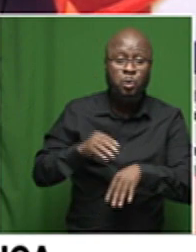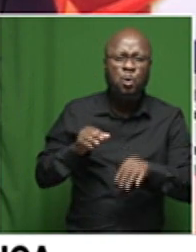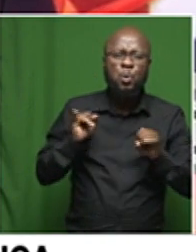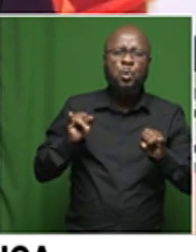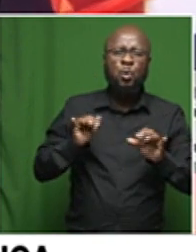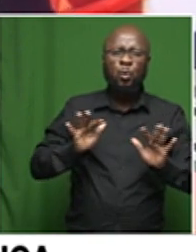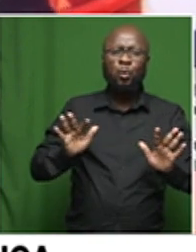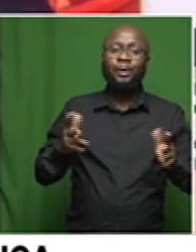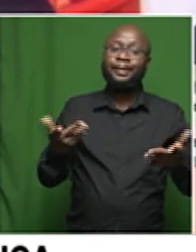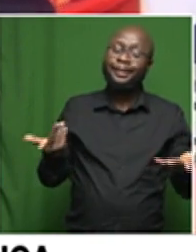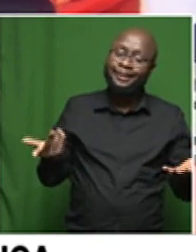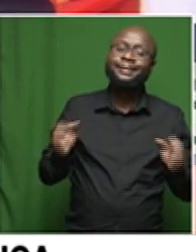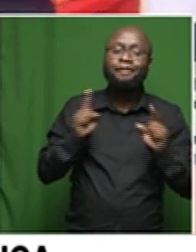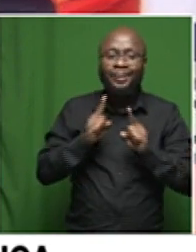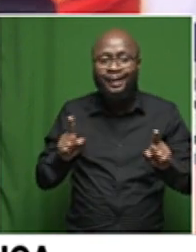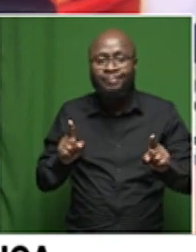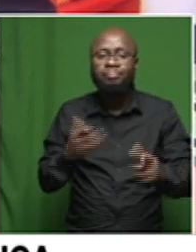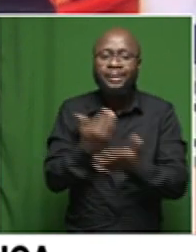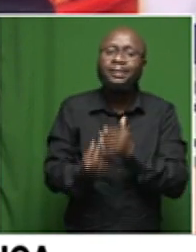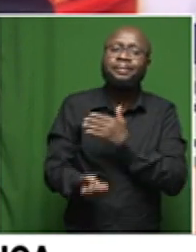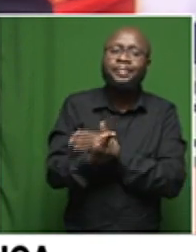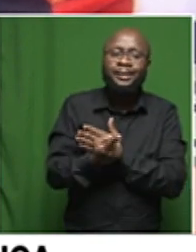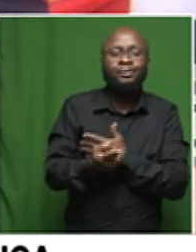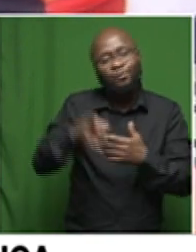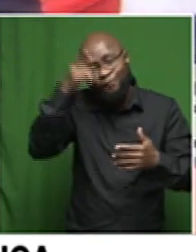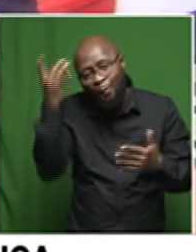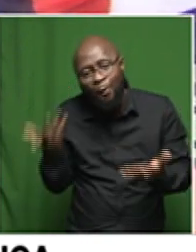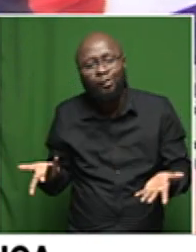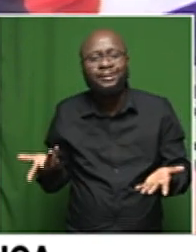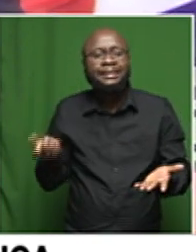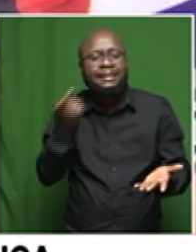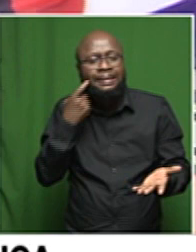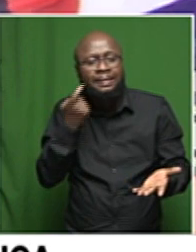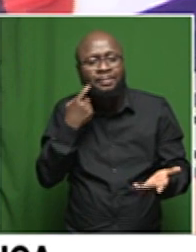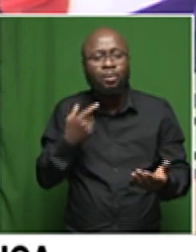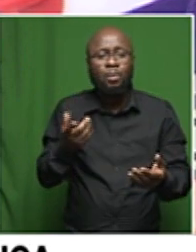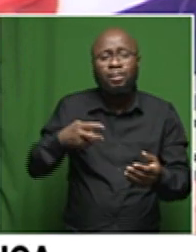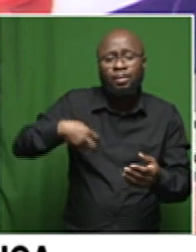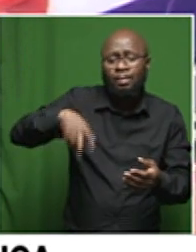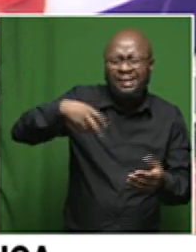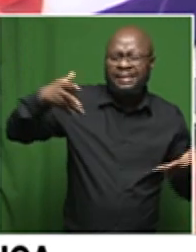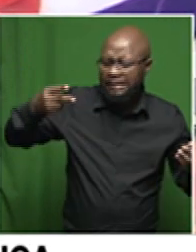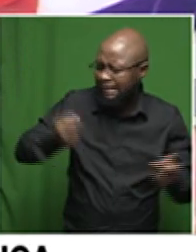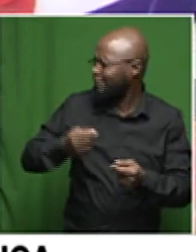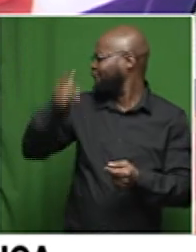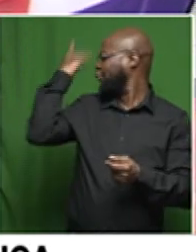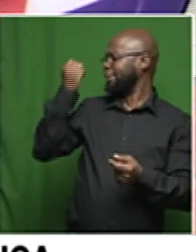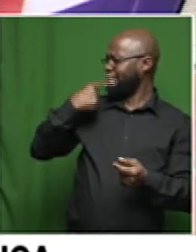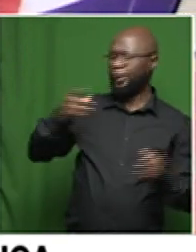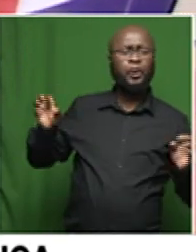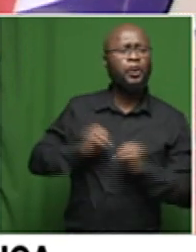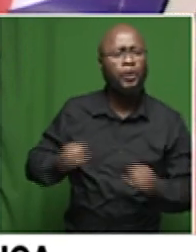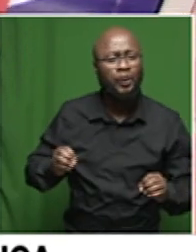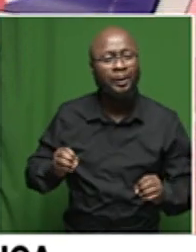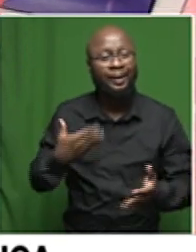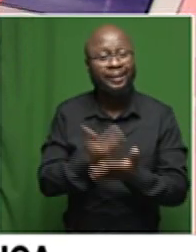and you know, patients are humans as well. Sometimes you forget, sometimes you didn't take the medications with you, you traveled and you didn't pack your medication. Can you double up on